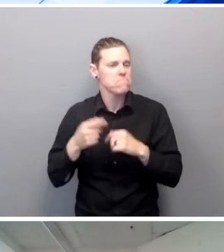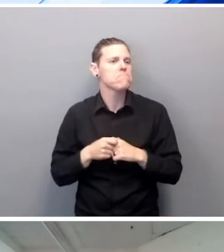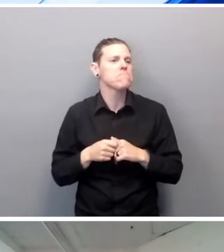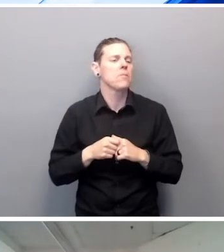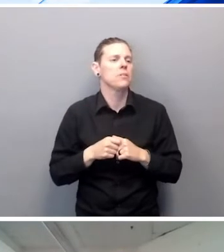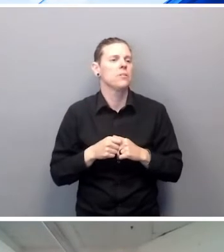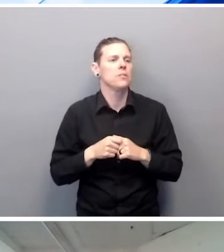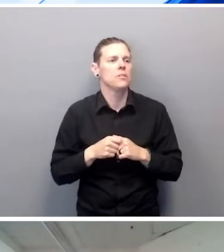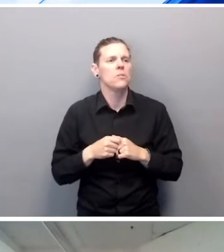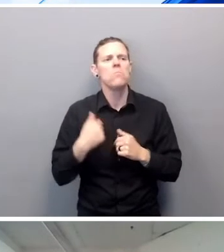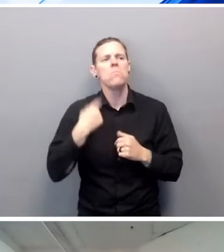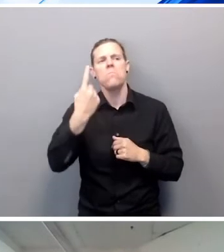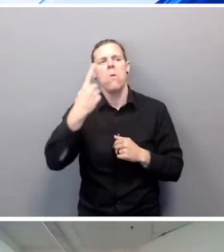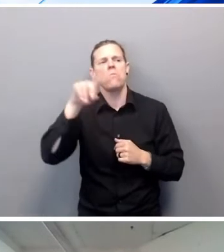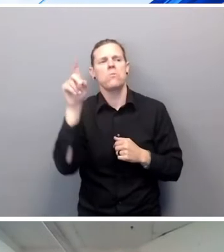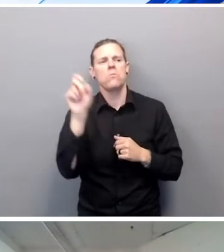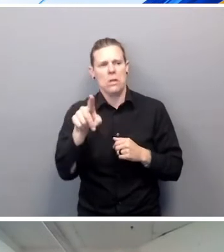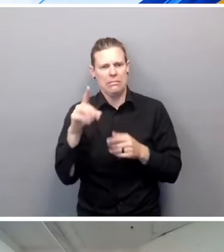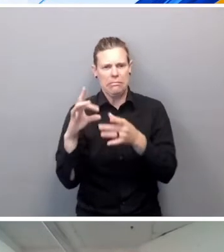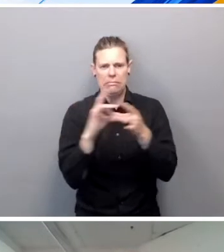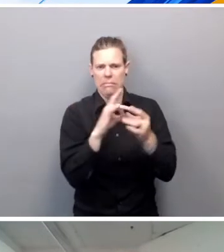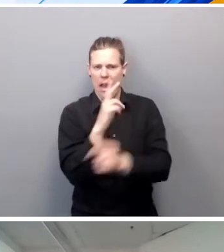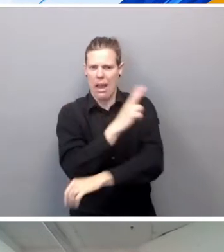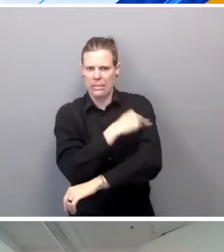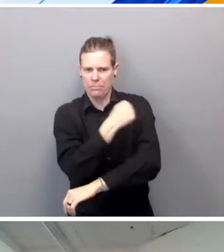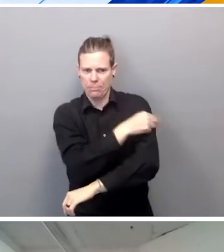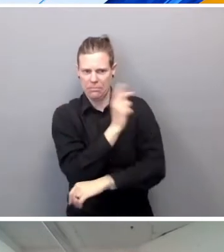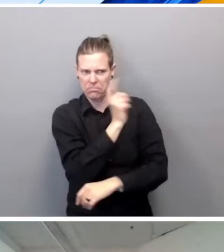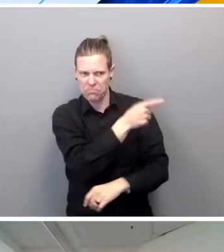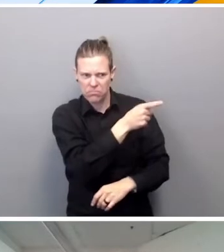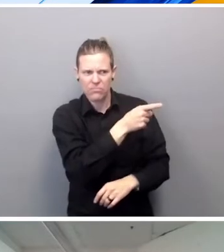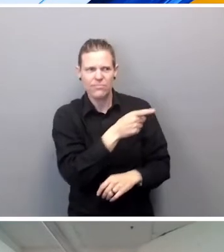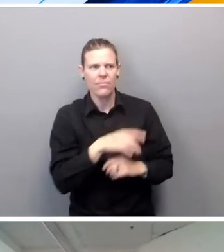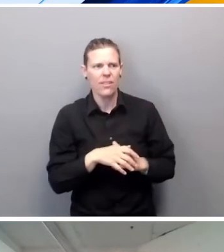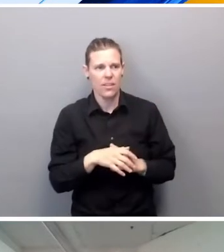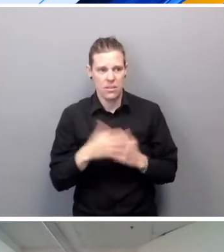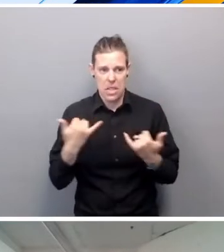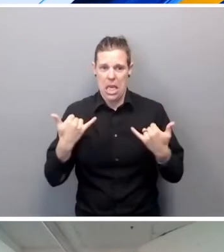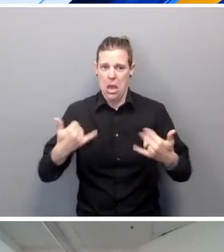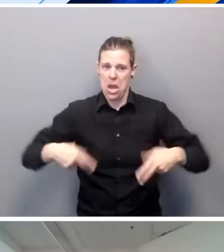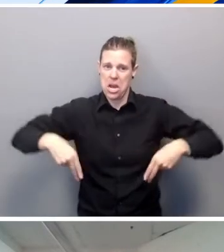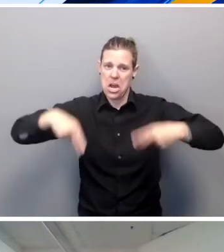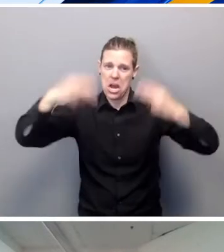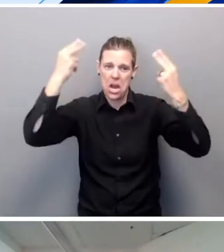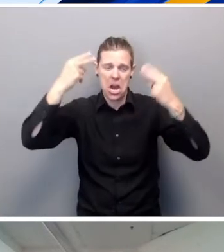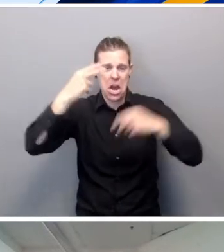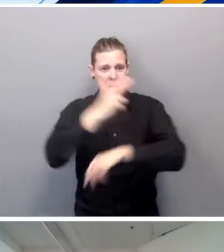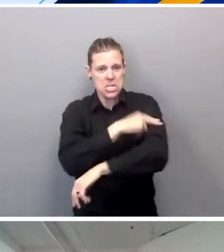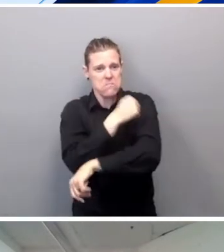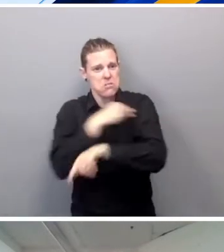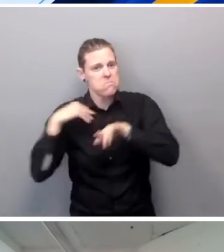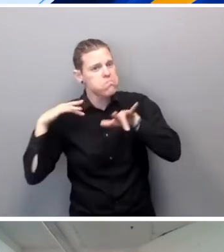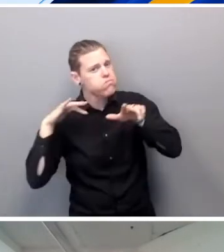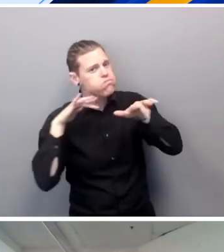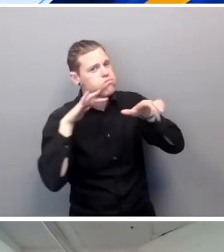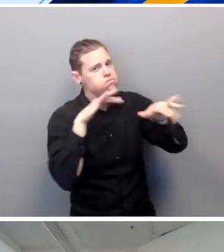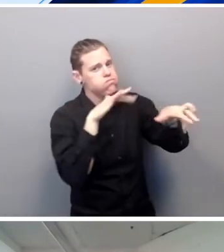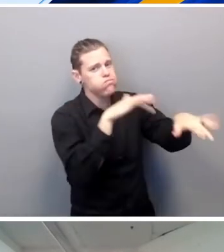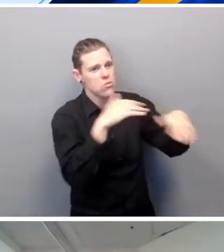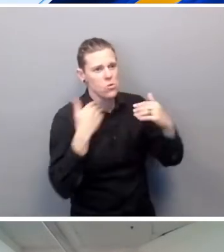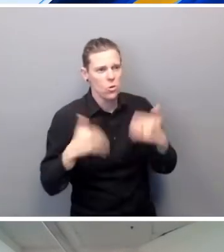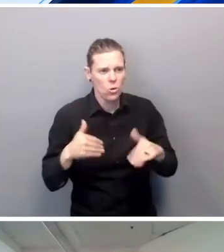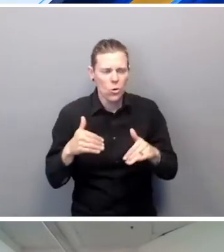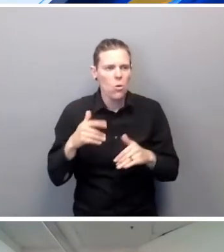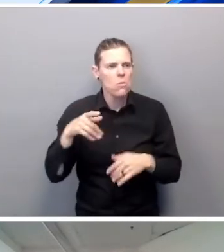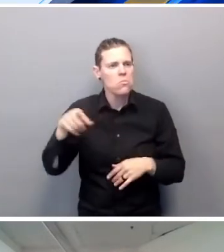the hospitals, you're talking about a high level of hospitalization presently. Have you heard of, or is there any sort of